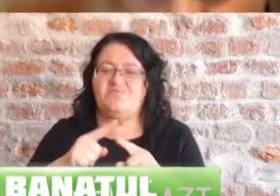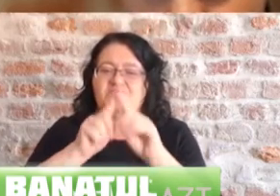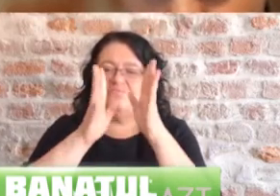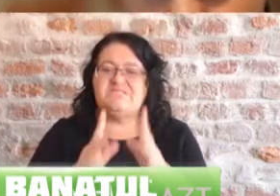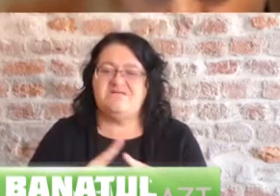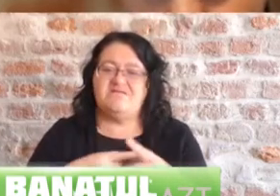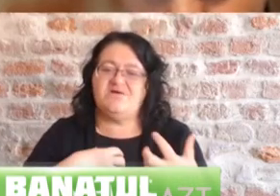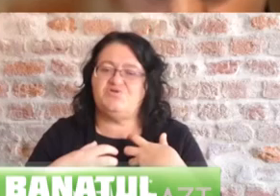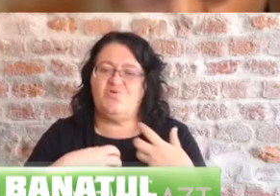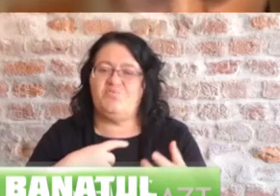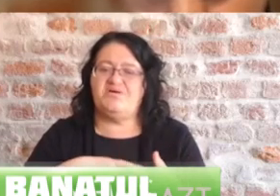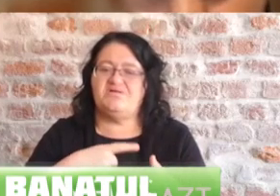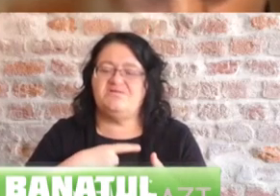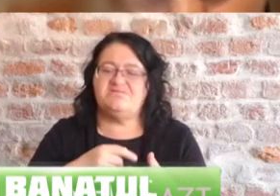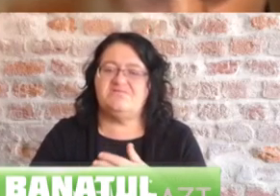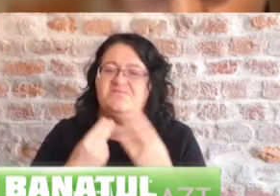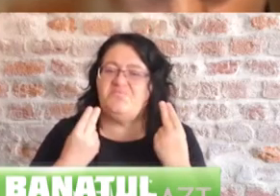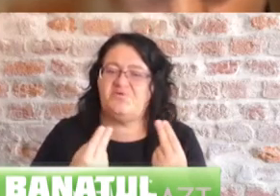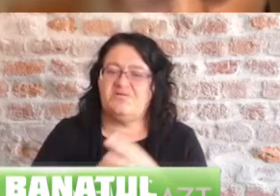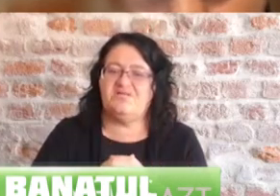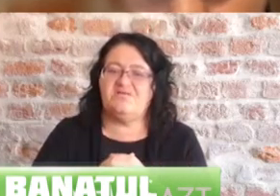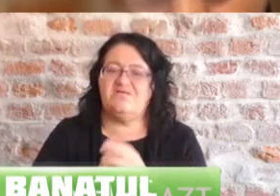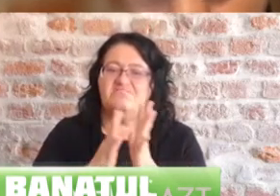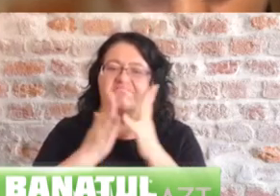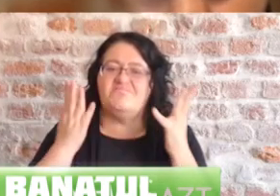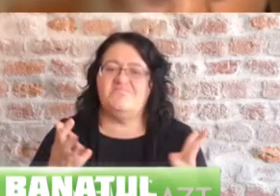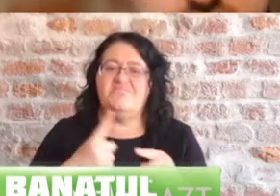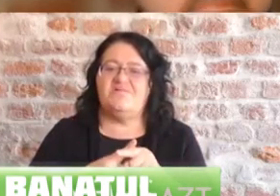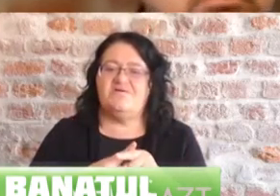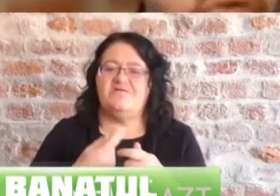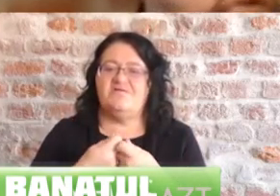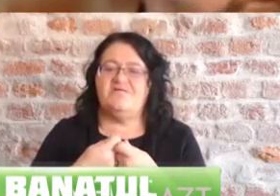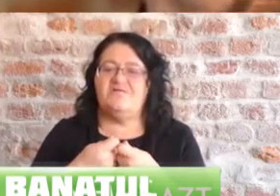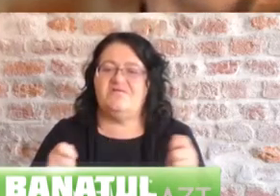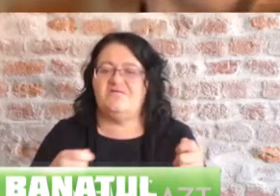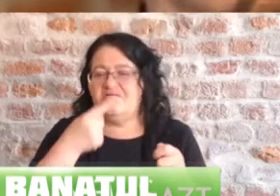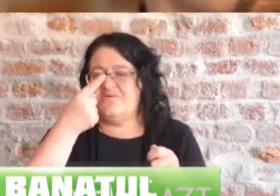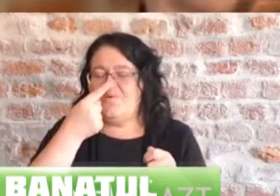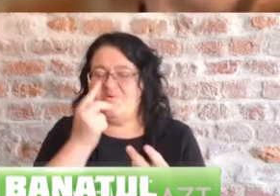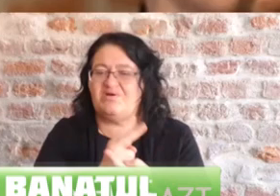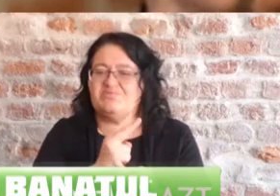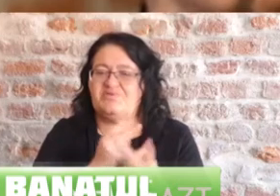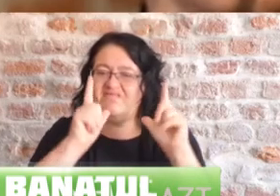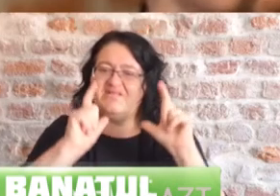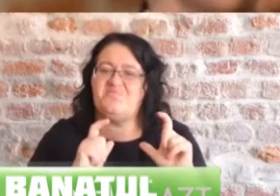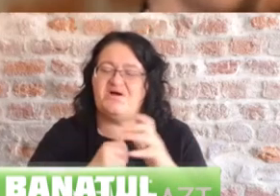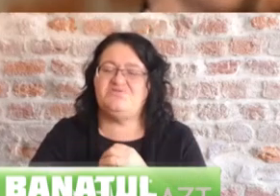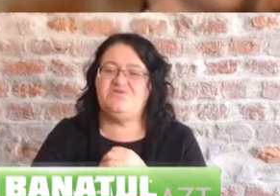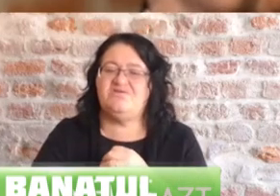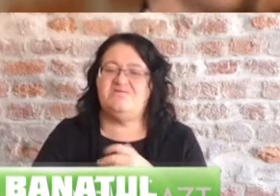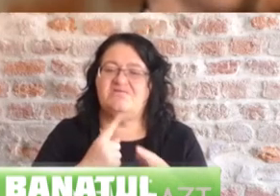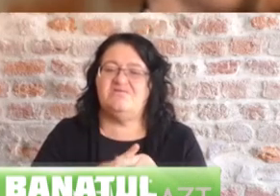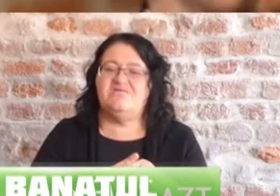the opera house transcended mere two-dimensional urban flat image. They